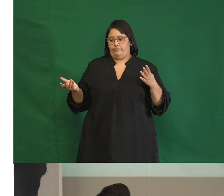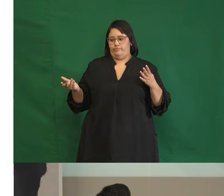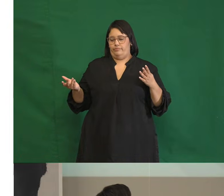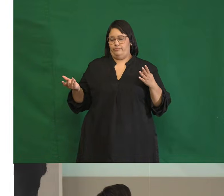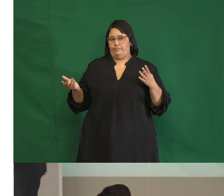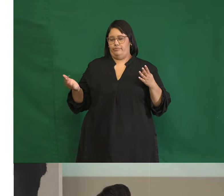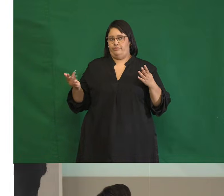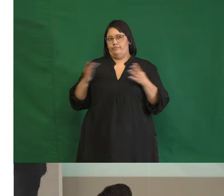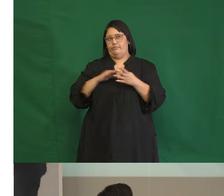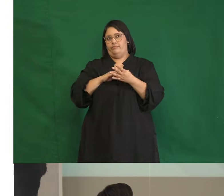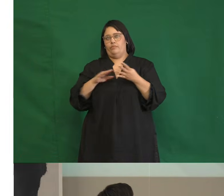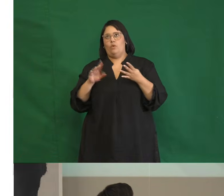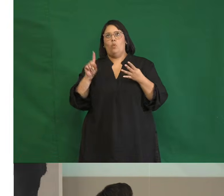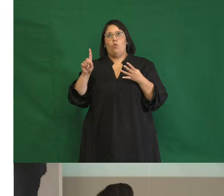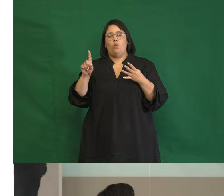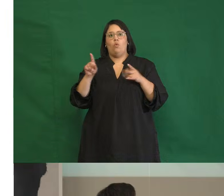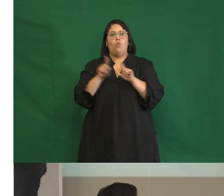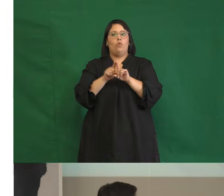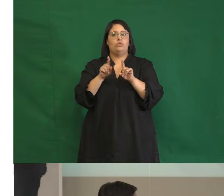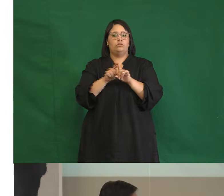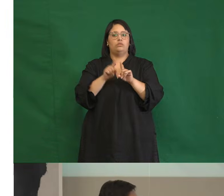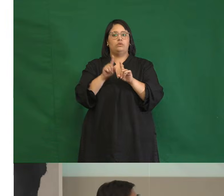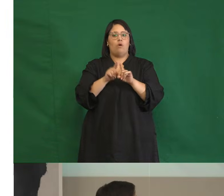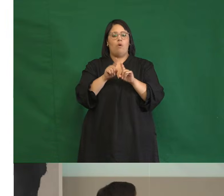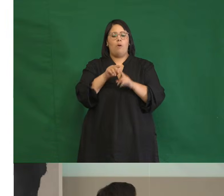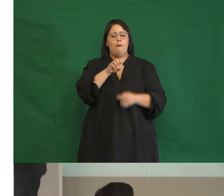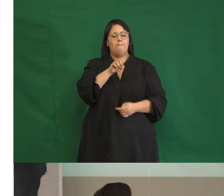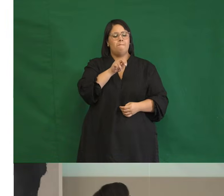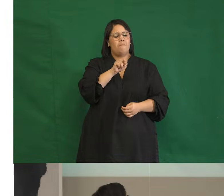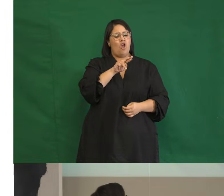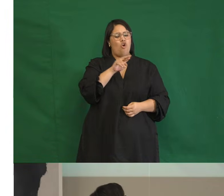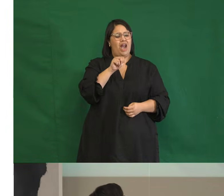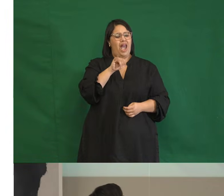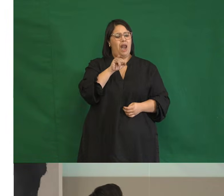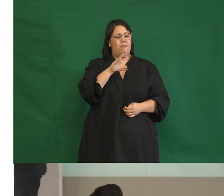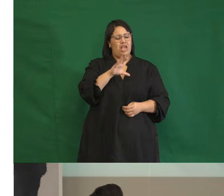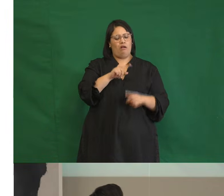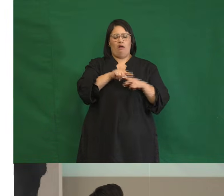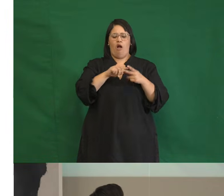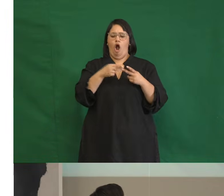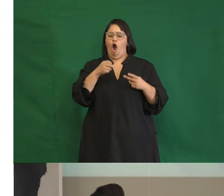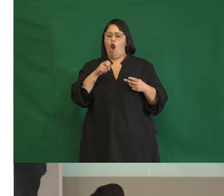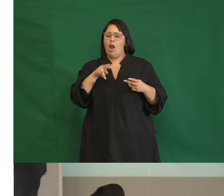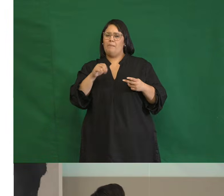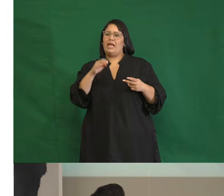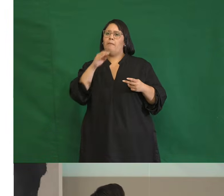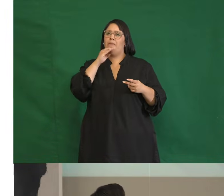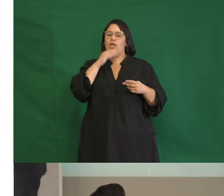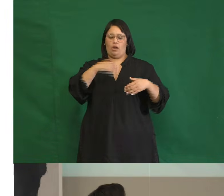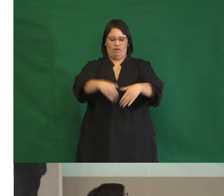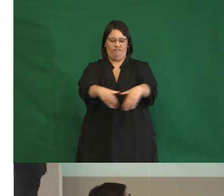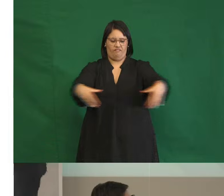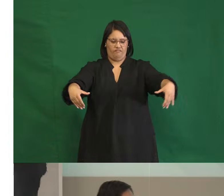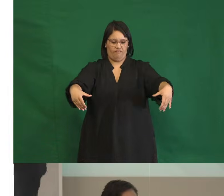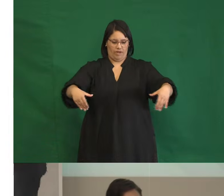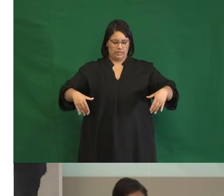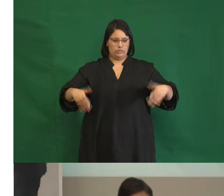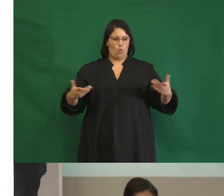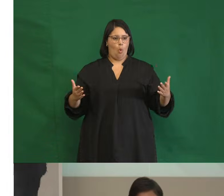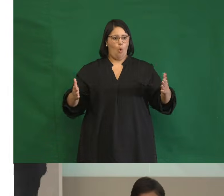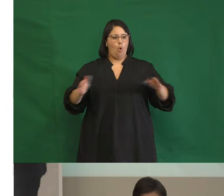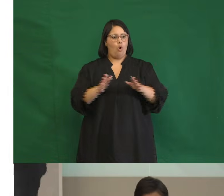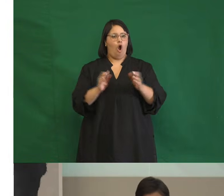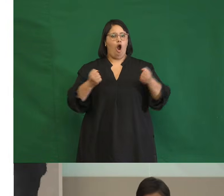and then also the meronymic and the holonymic relationships to include a bumper or a car door,